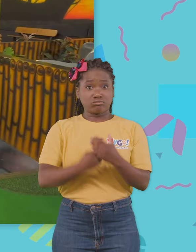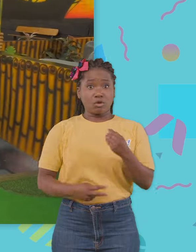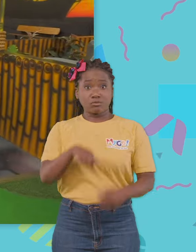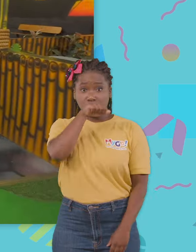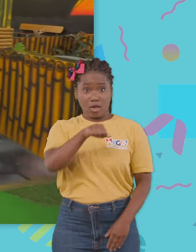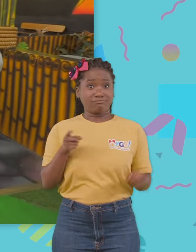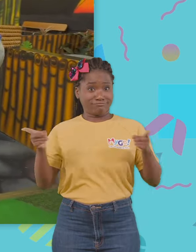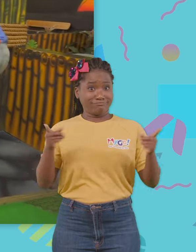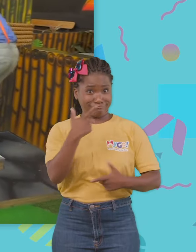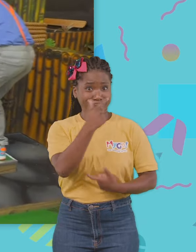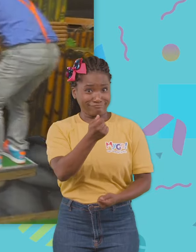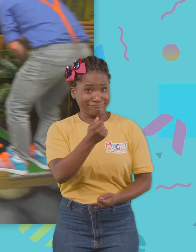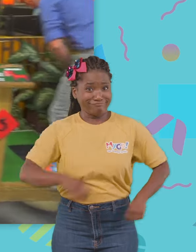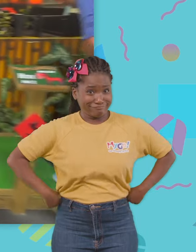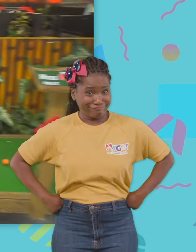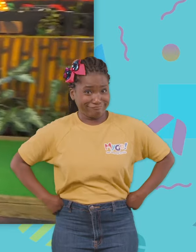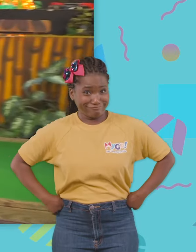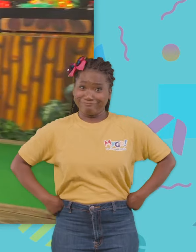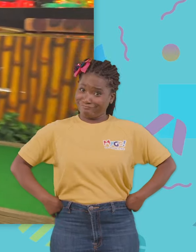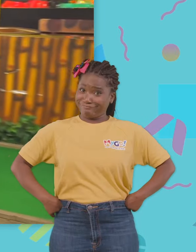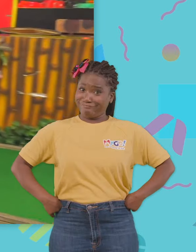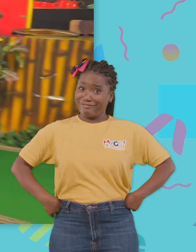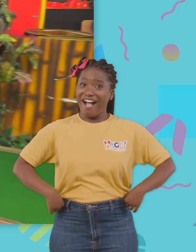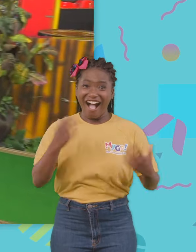right, here we go.